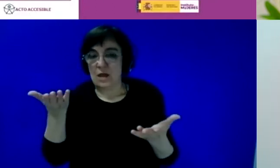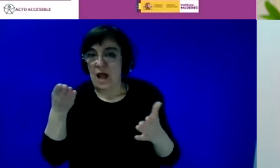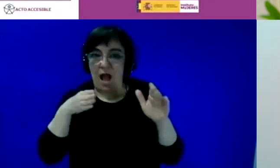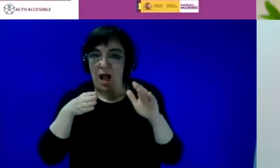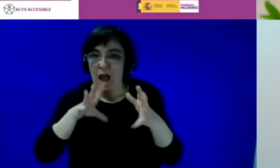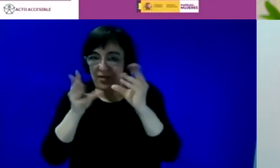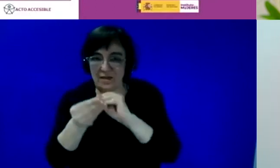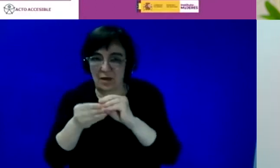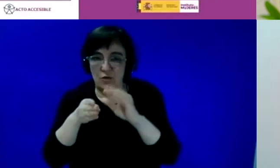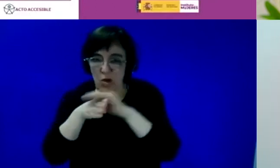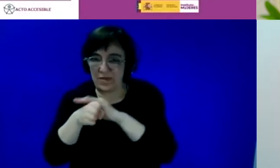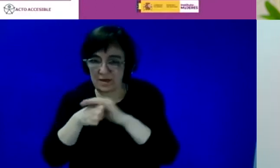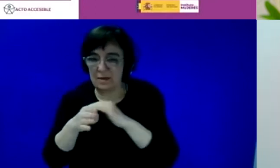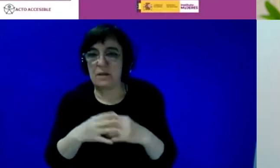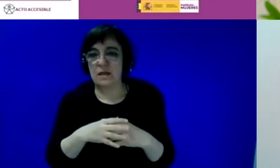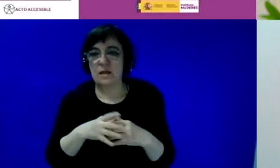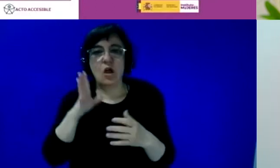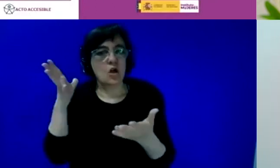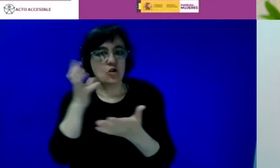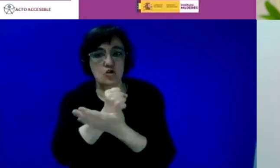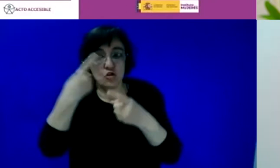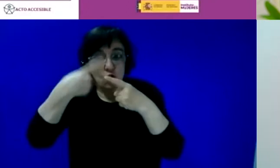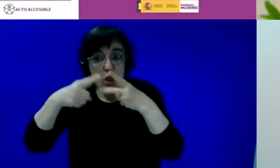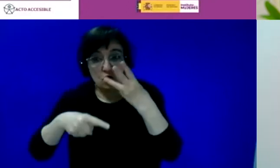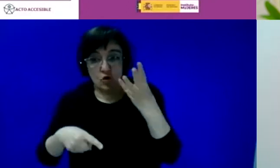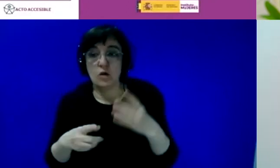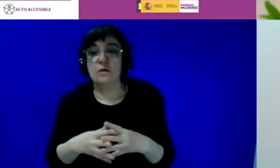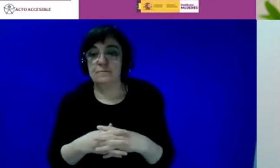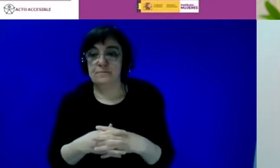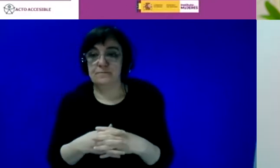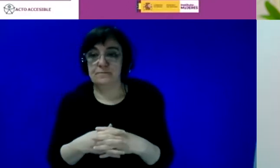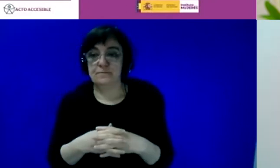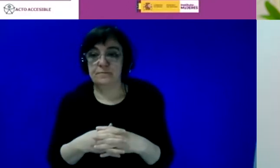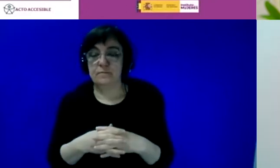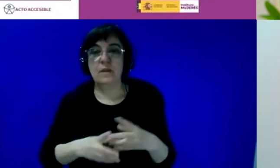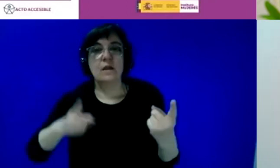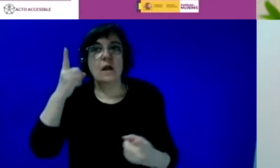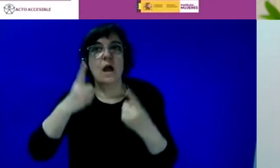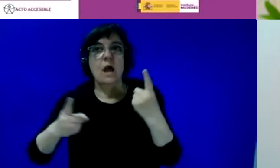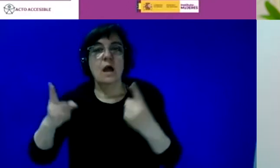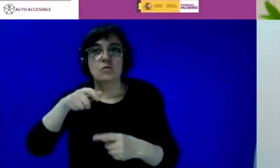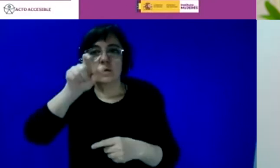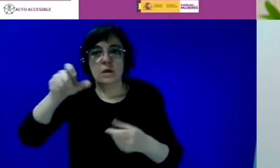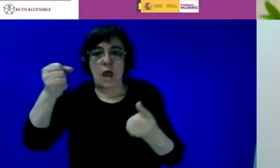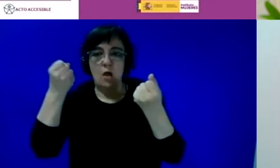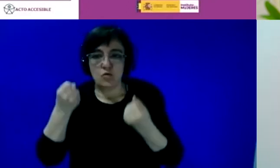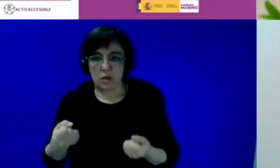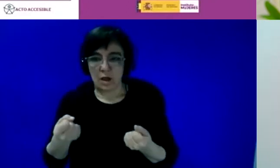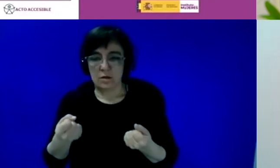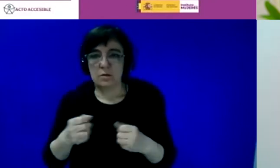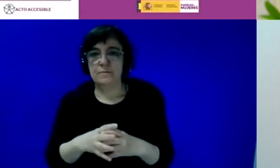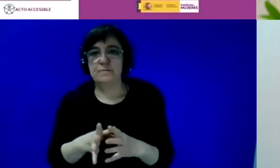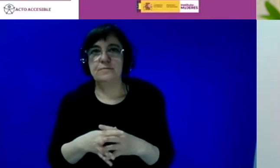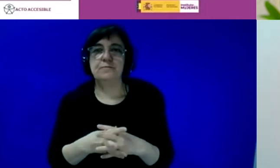are sometimes referred by some authorities as, I would say, comfortable,